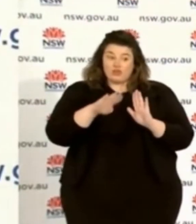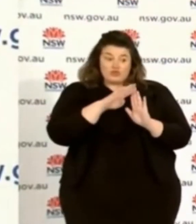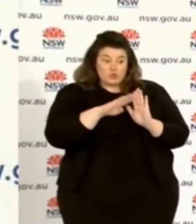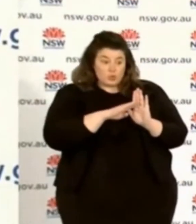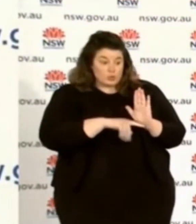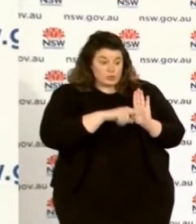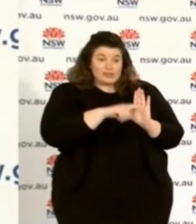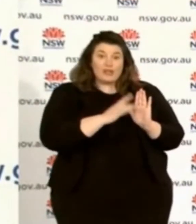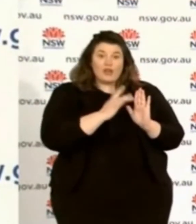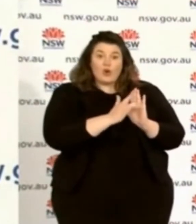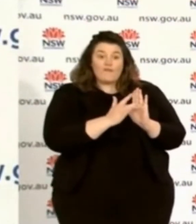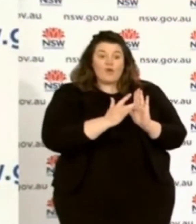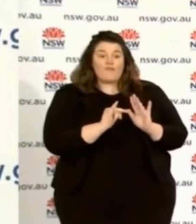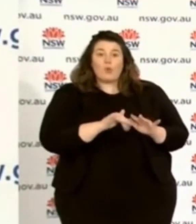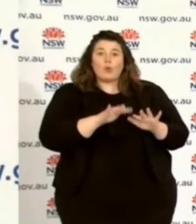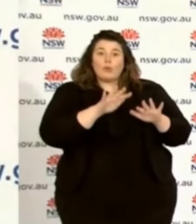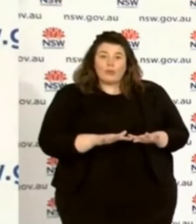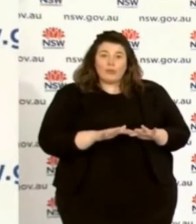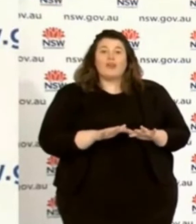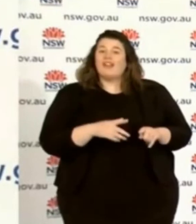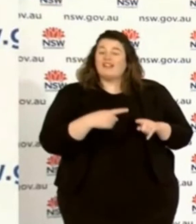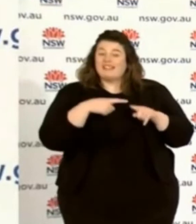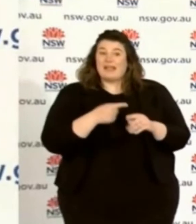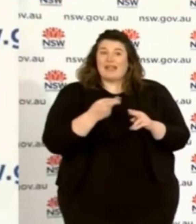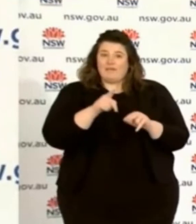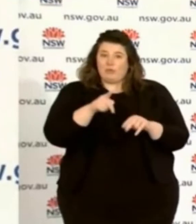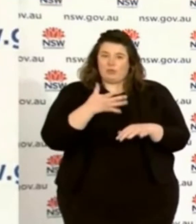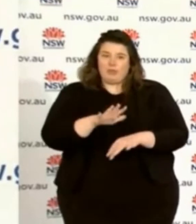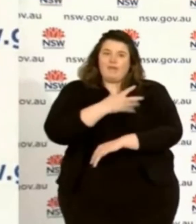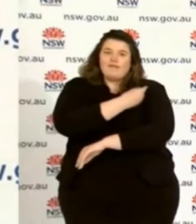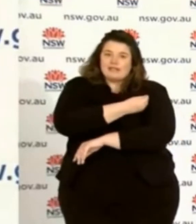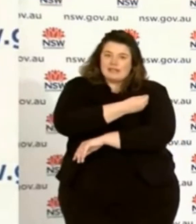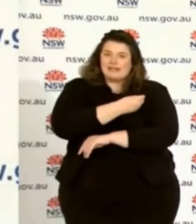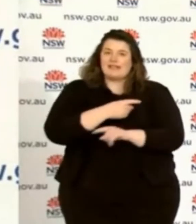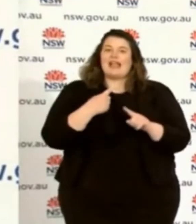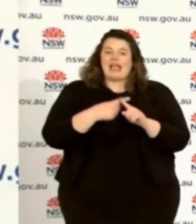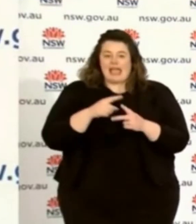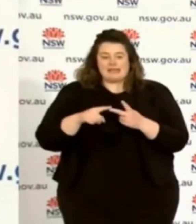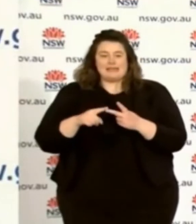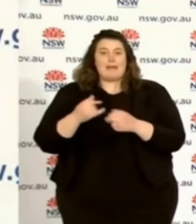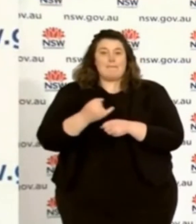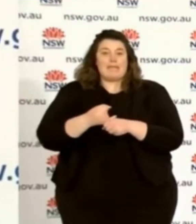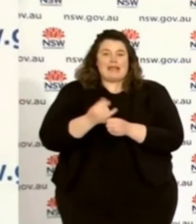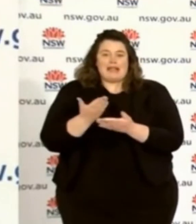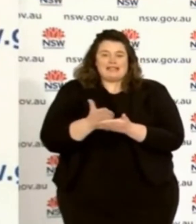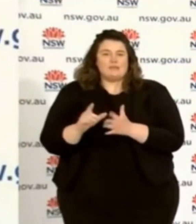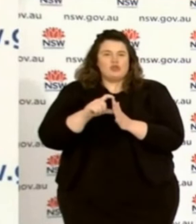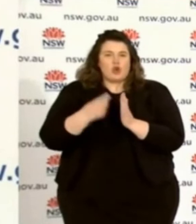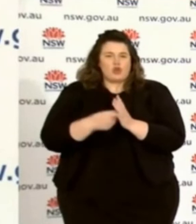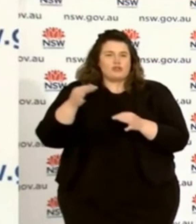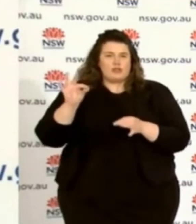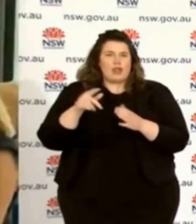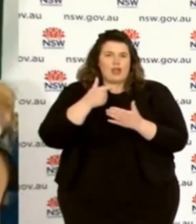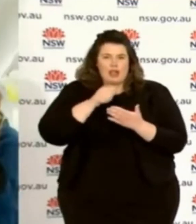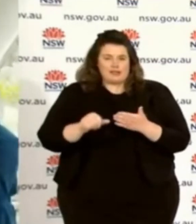freedoms only exist to anybody who's fully vaccinated, but also who's received a medical exemption. How will you implement these measures?